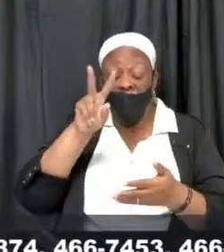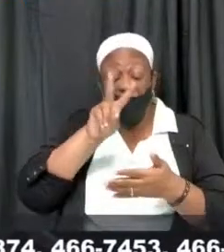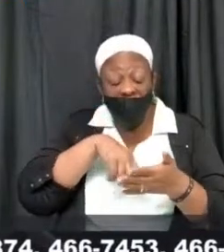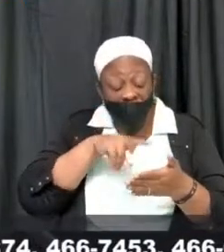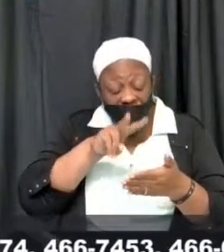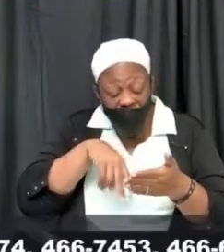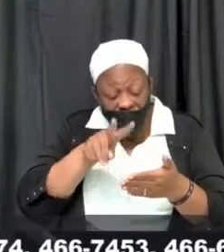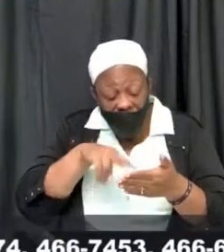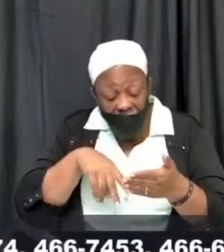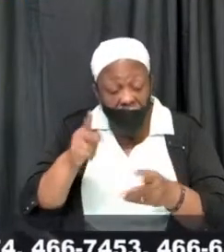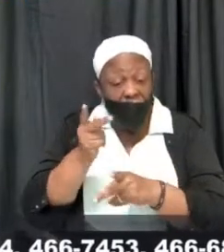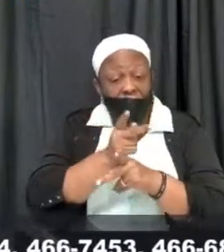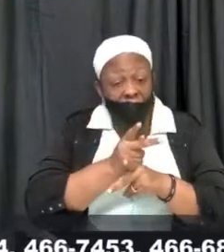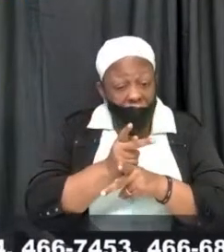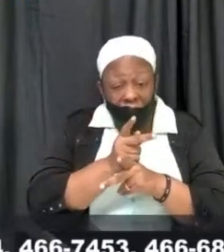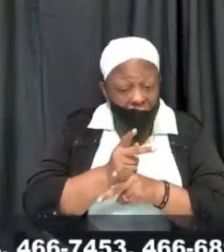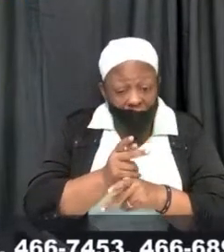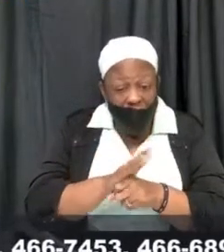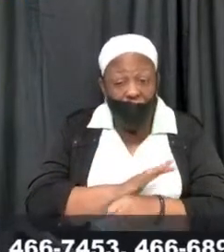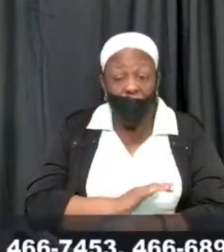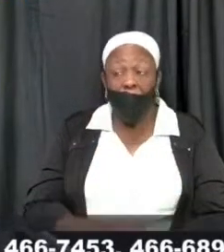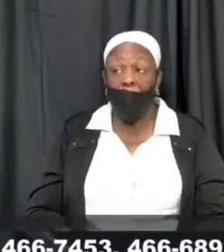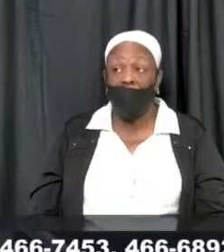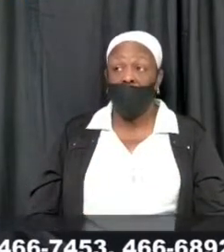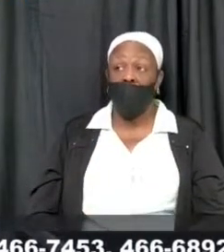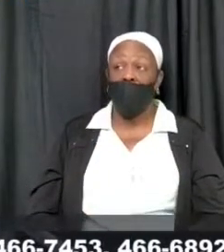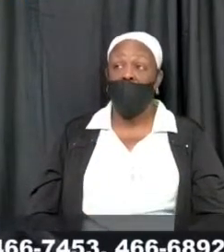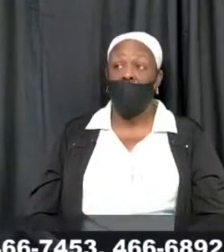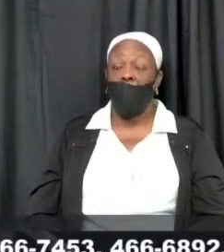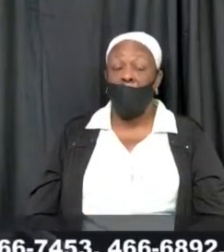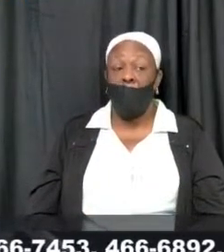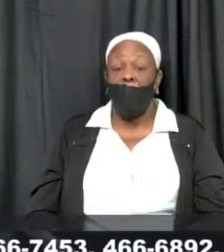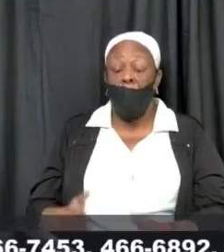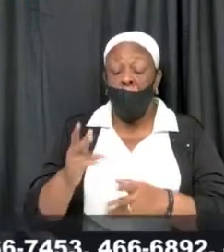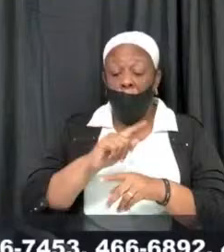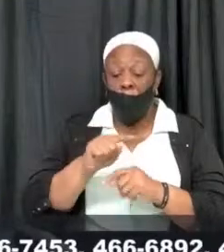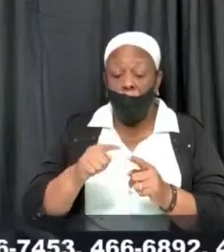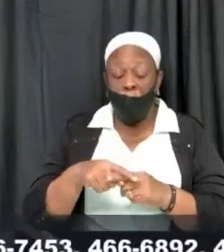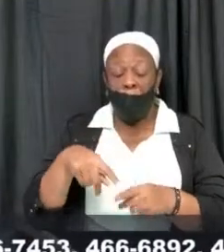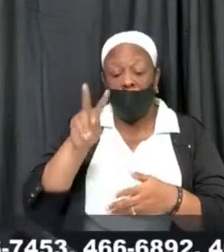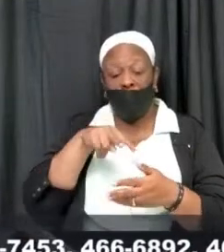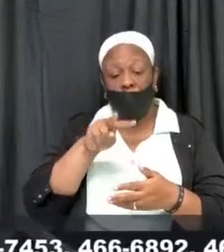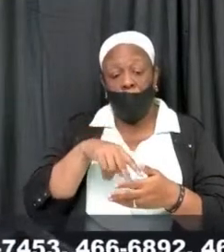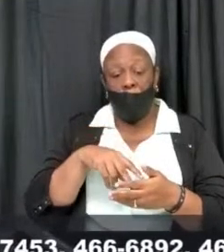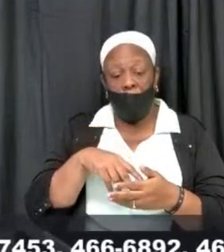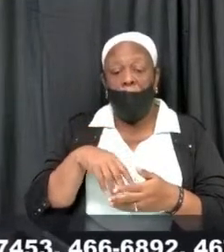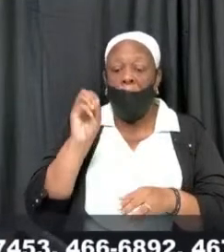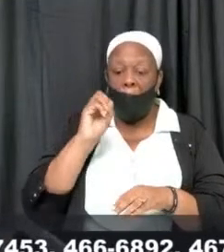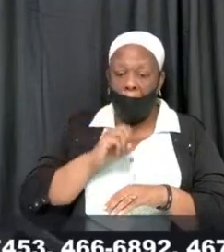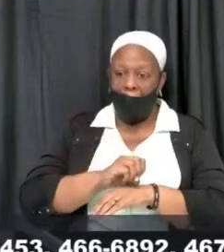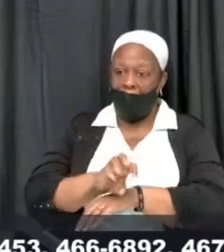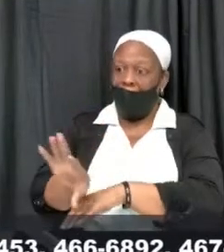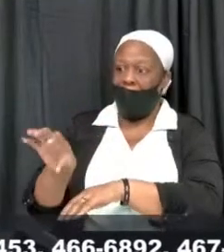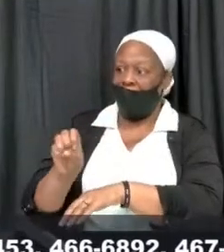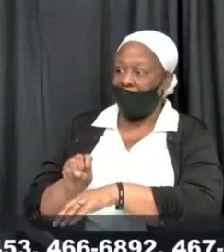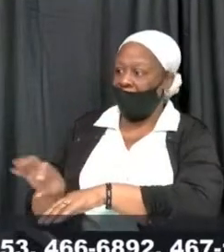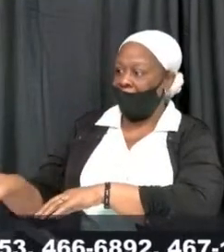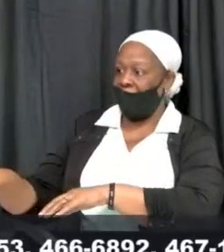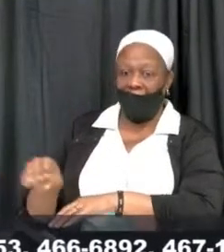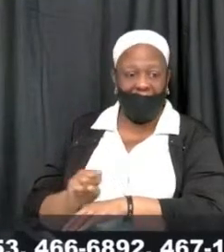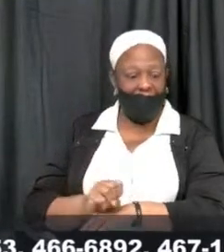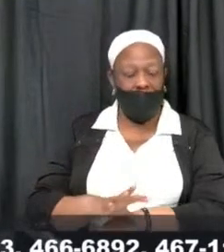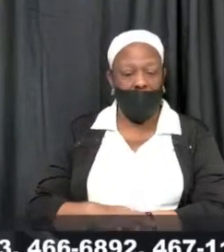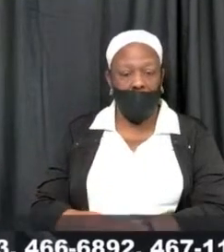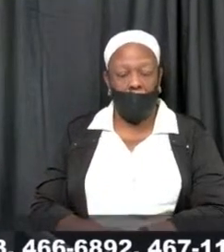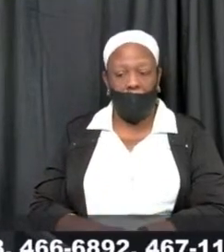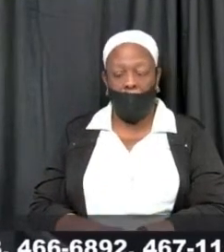If one was to see this and download it, it has in it such things